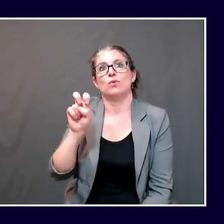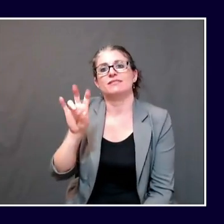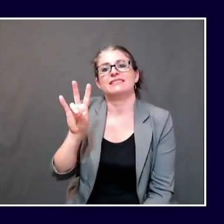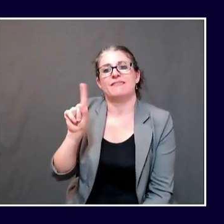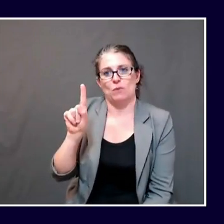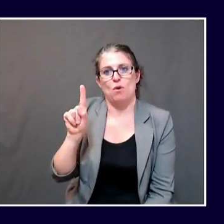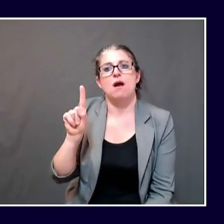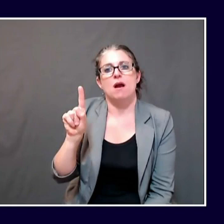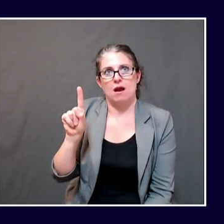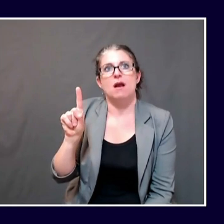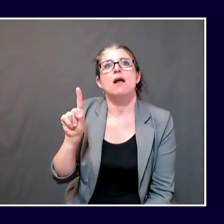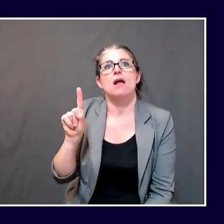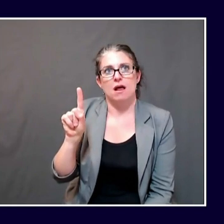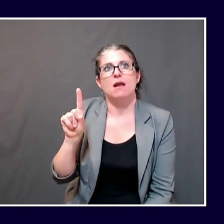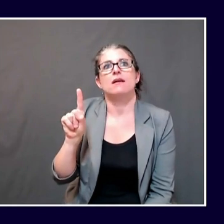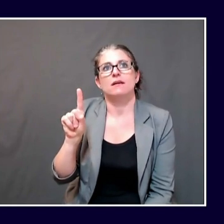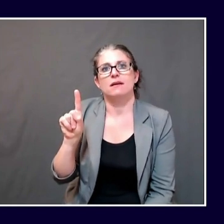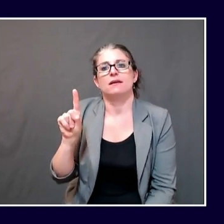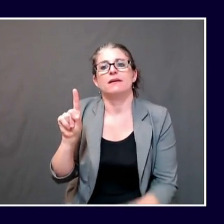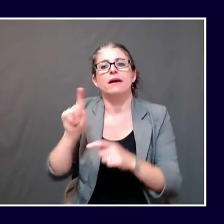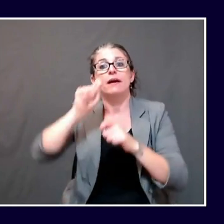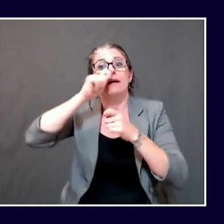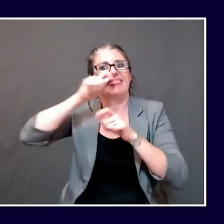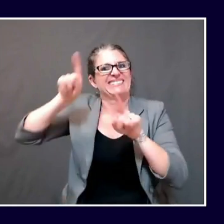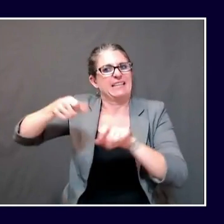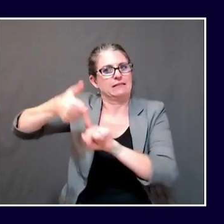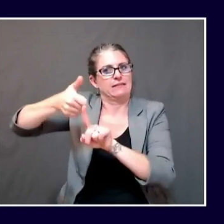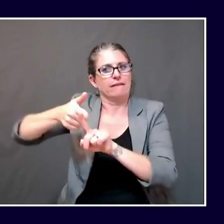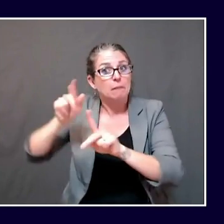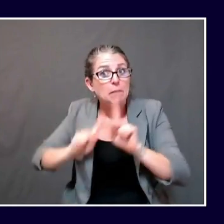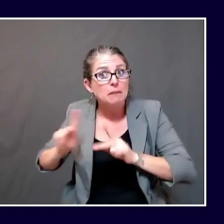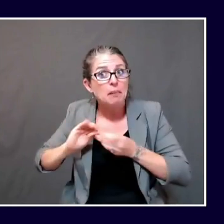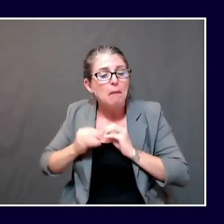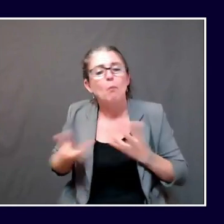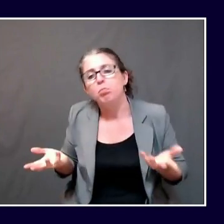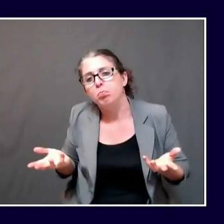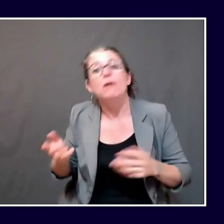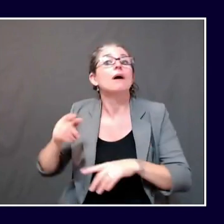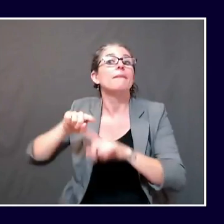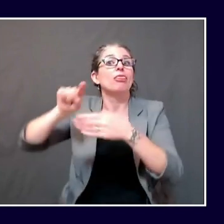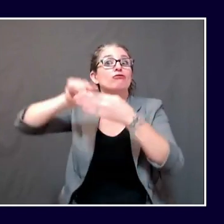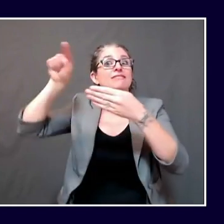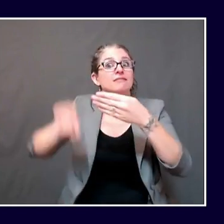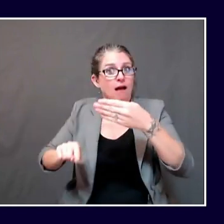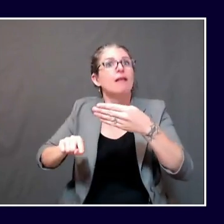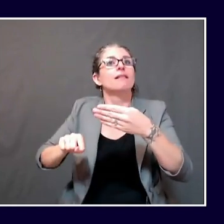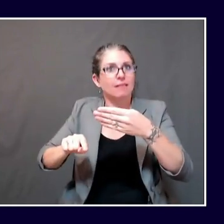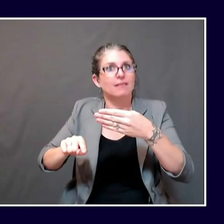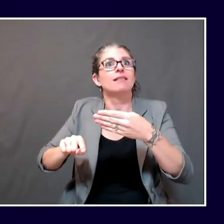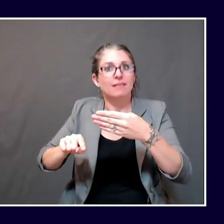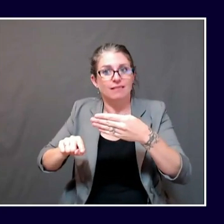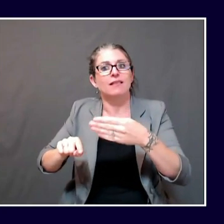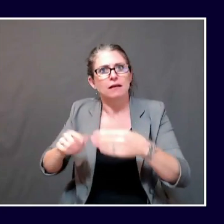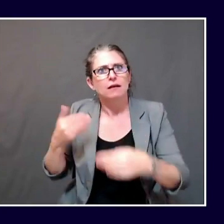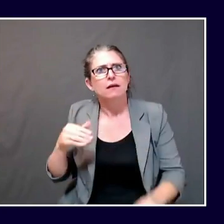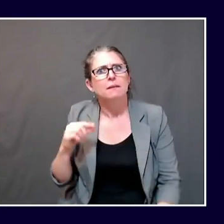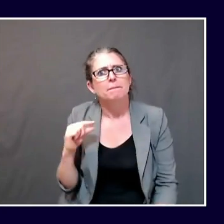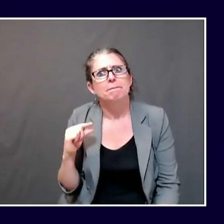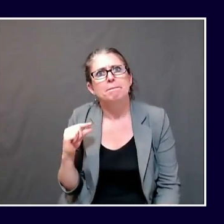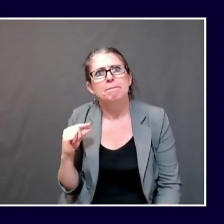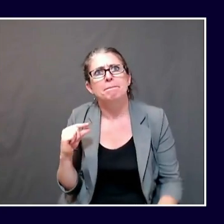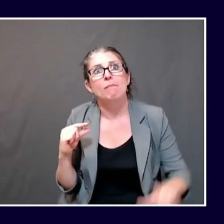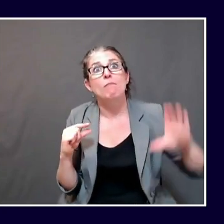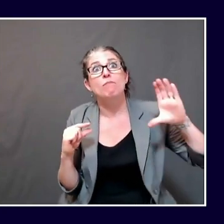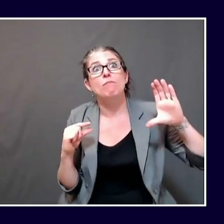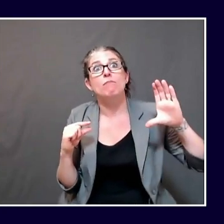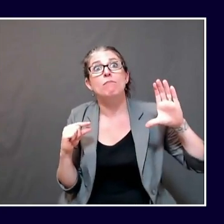positive tests among those folks. Again, bearing in mind that many people can get tested multiple times